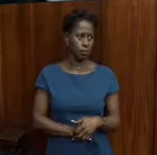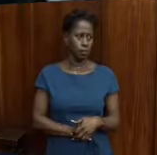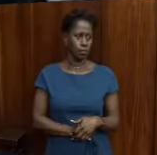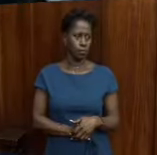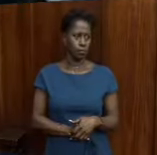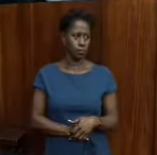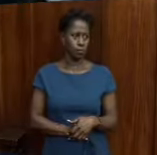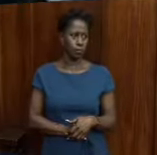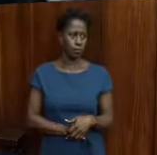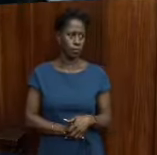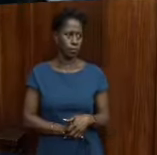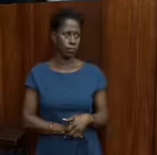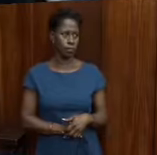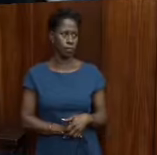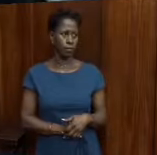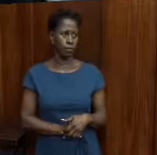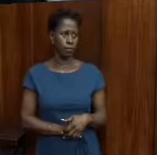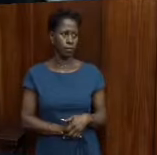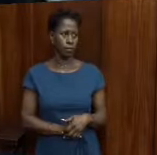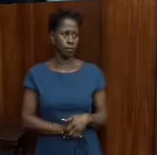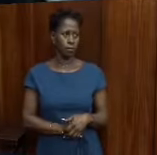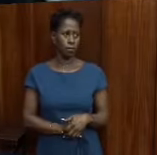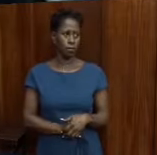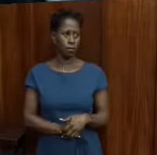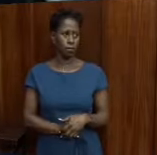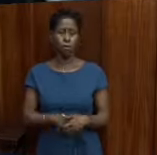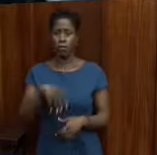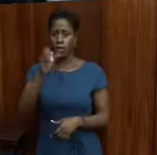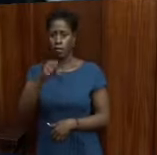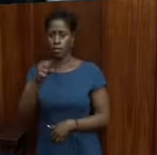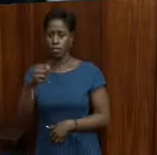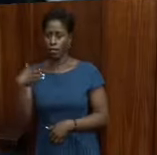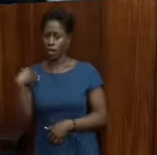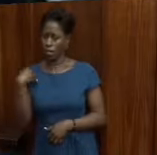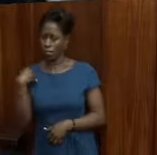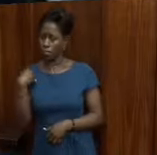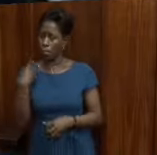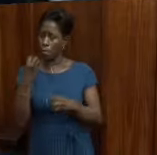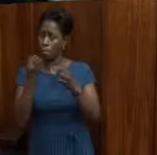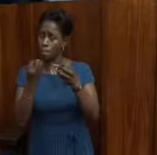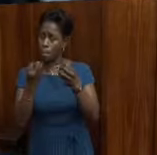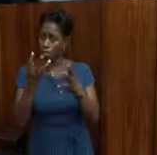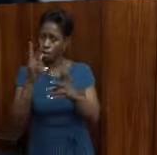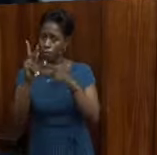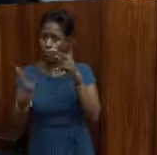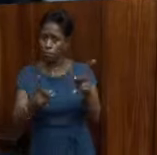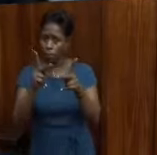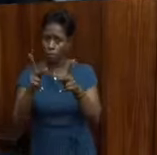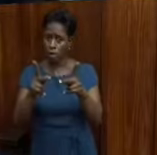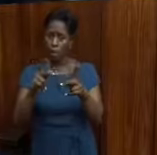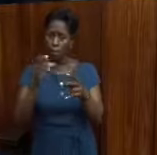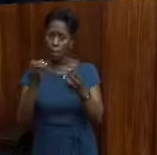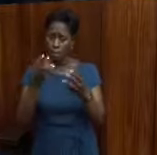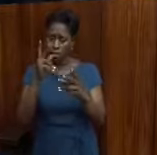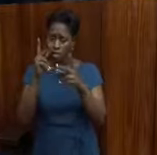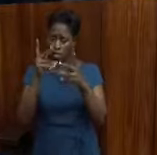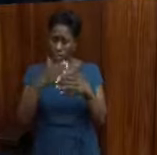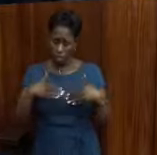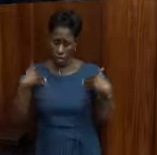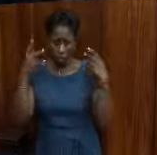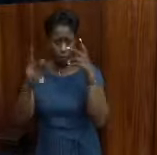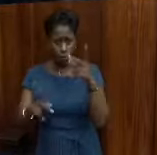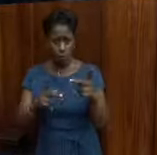Paradoxically, Mr. Speaker, despite high levels of unemployment in rural areas, many farmers continue